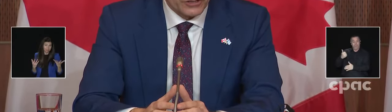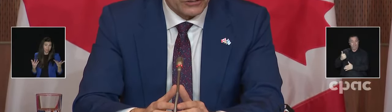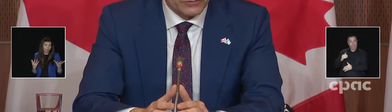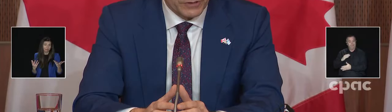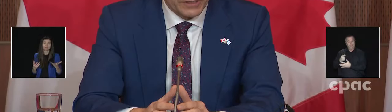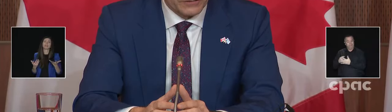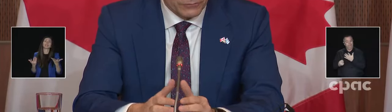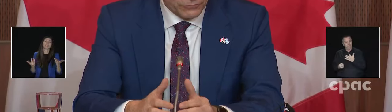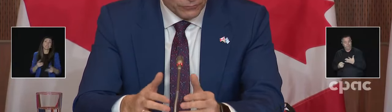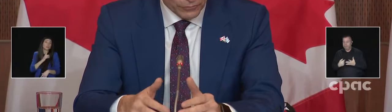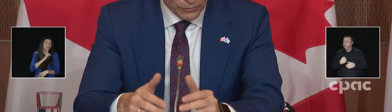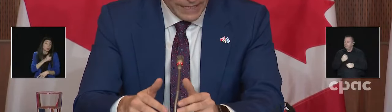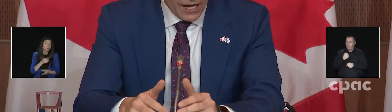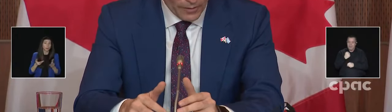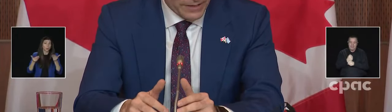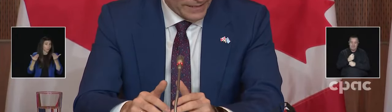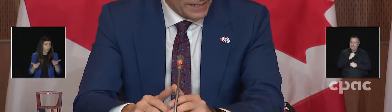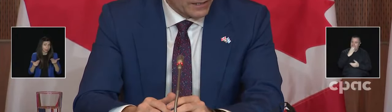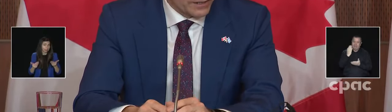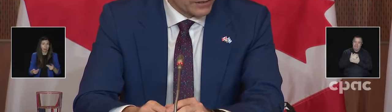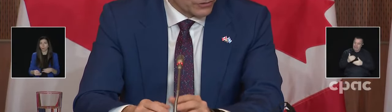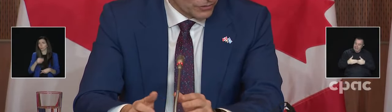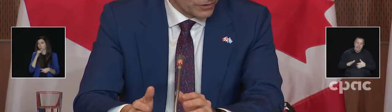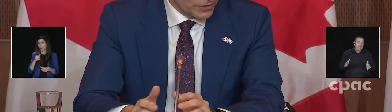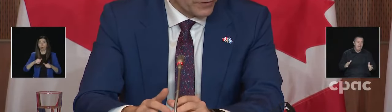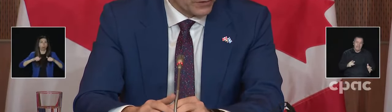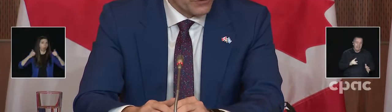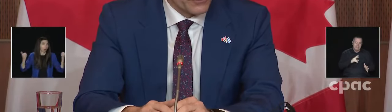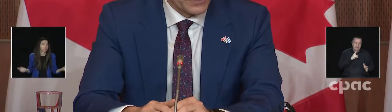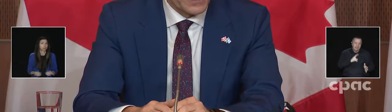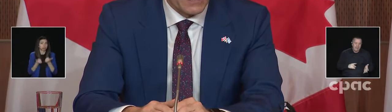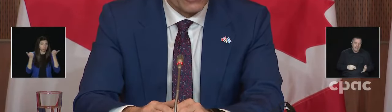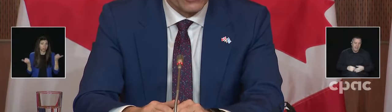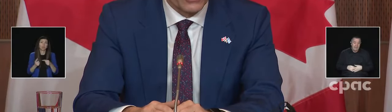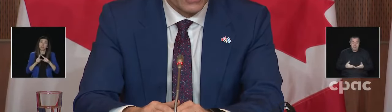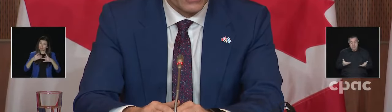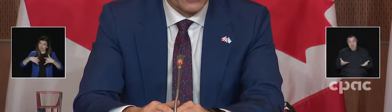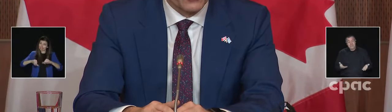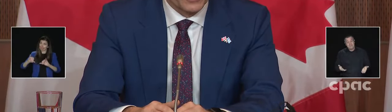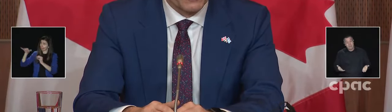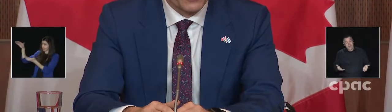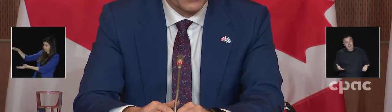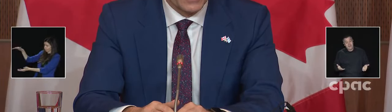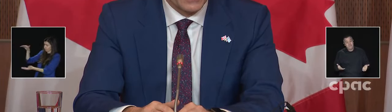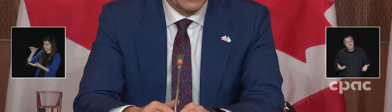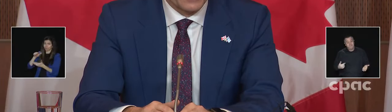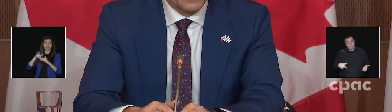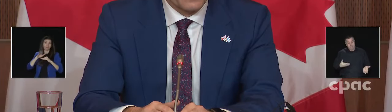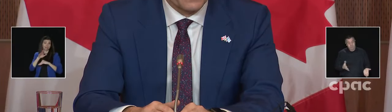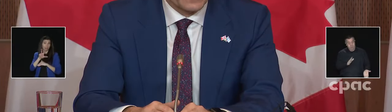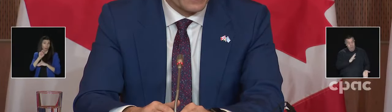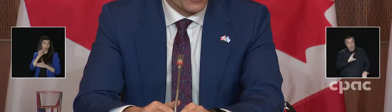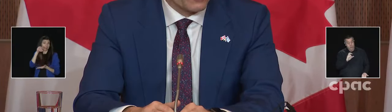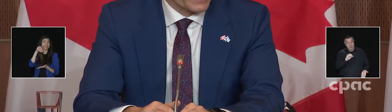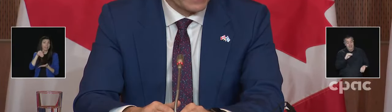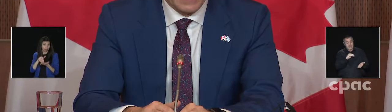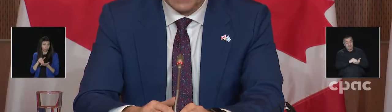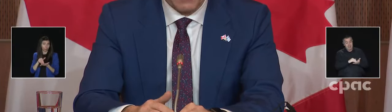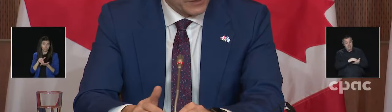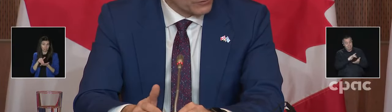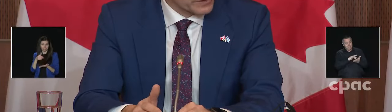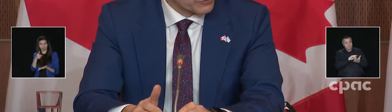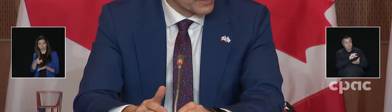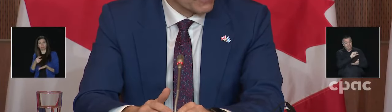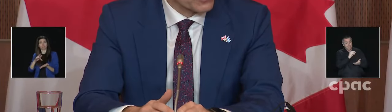The stock being now in Canada is significant, 30,000 treatments. They are being